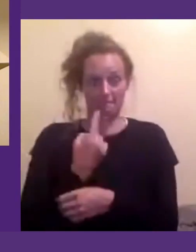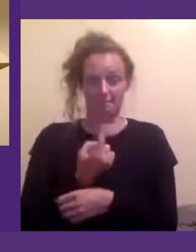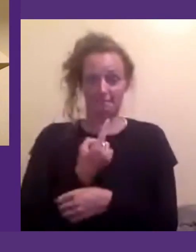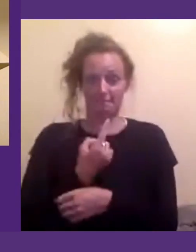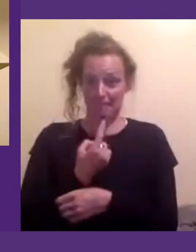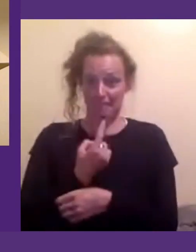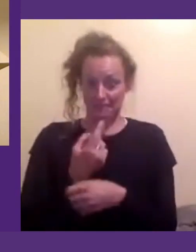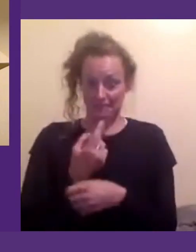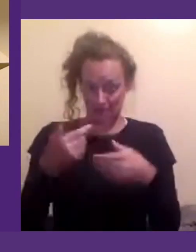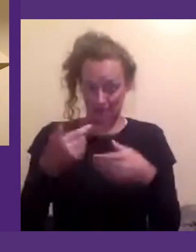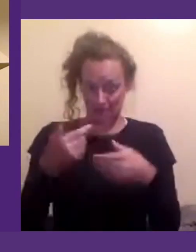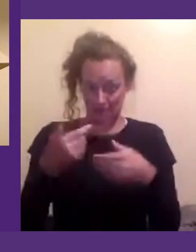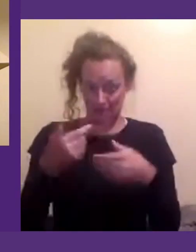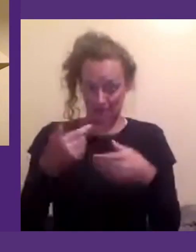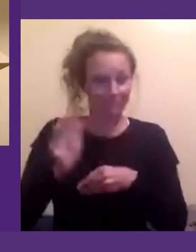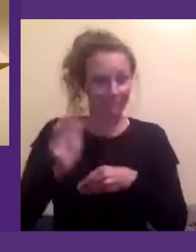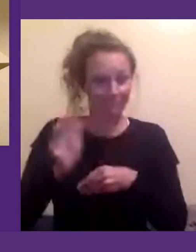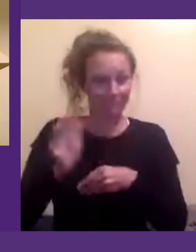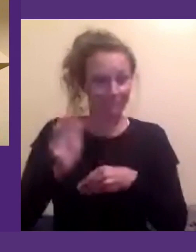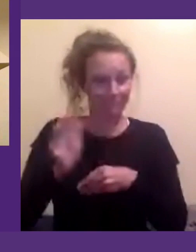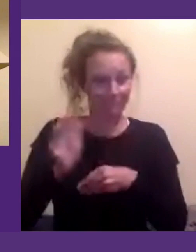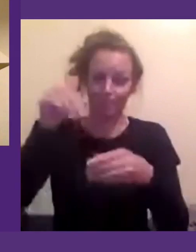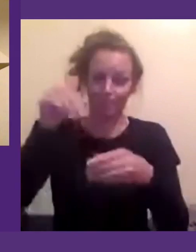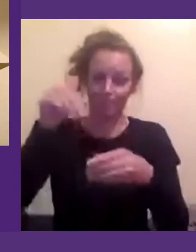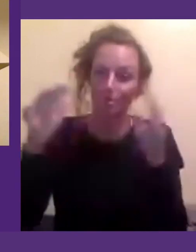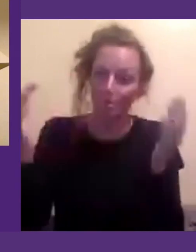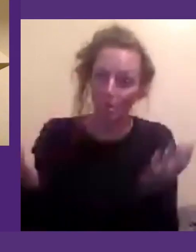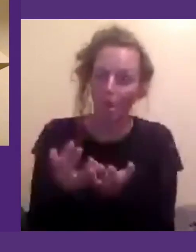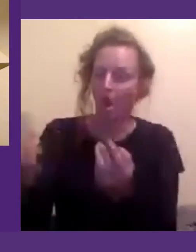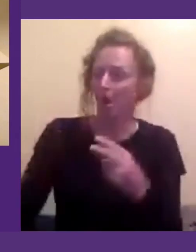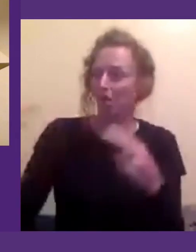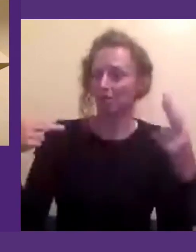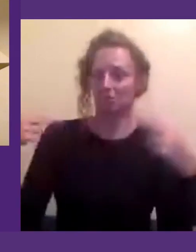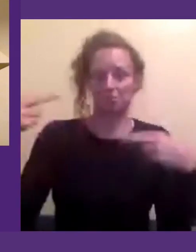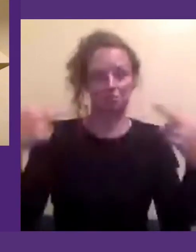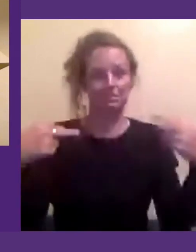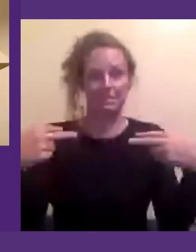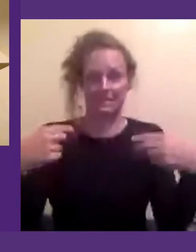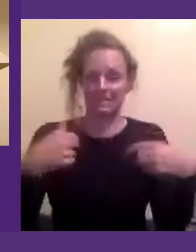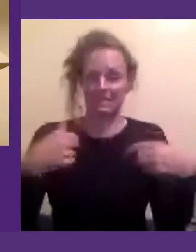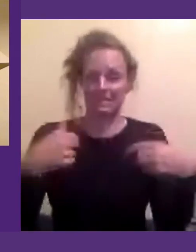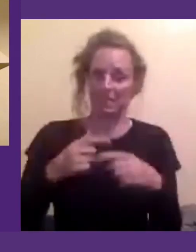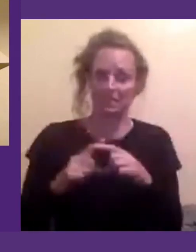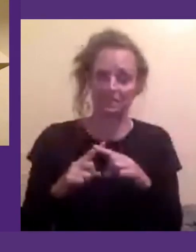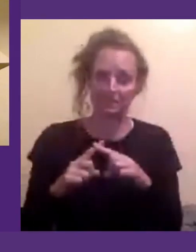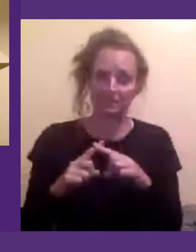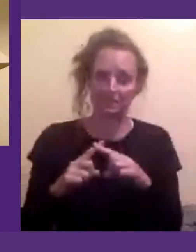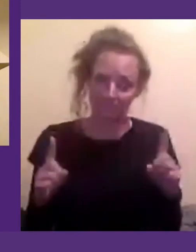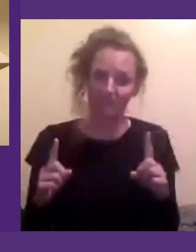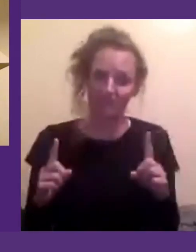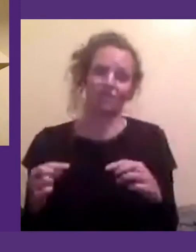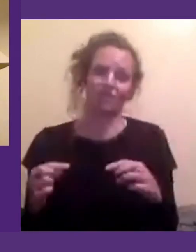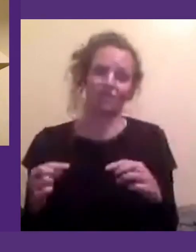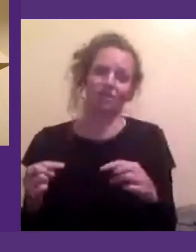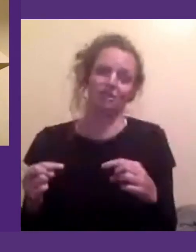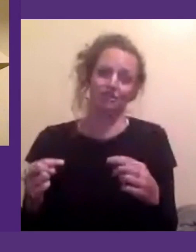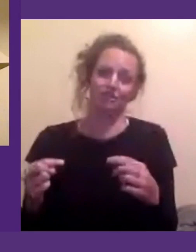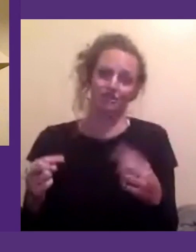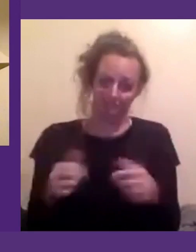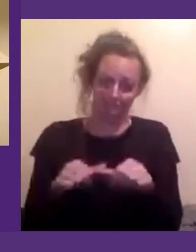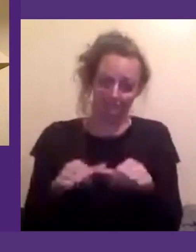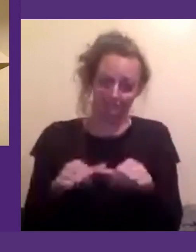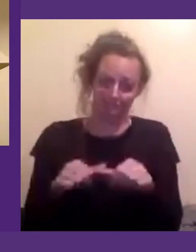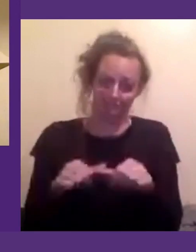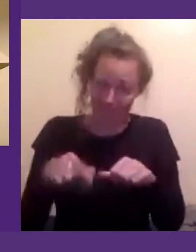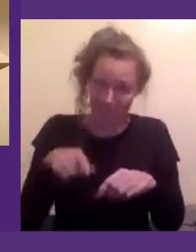sees difference and that breeds self-loathing. So in my mind, that is